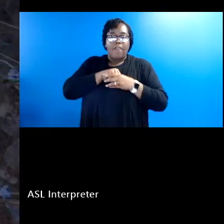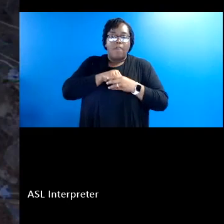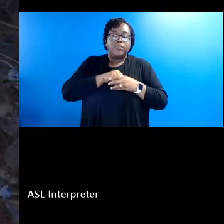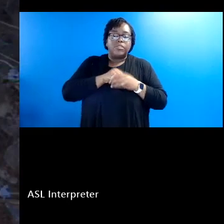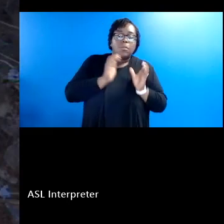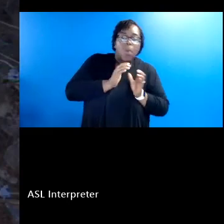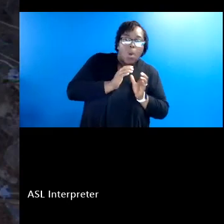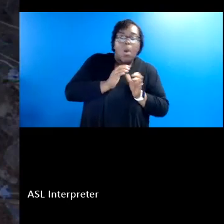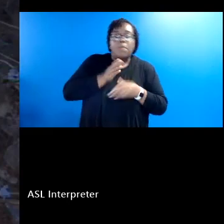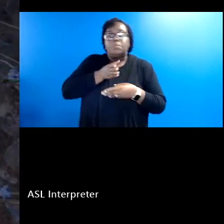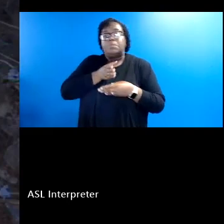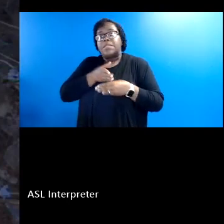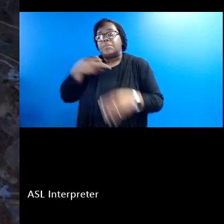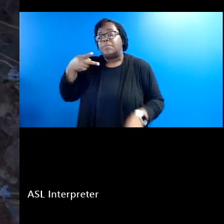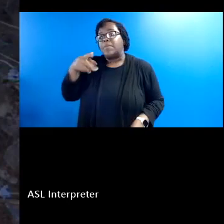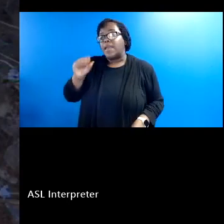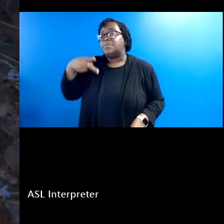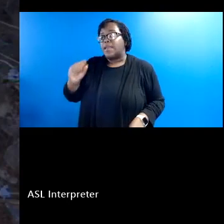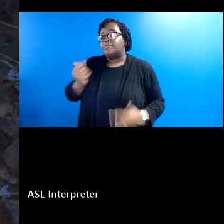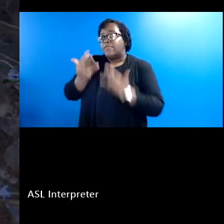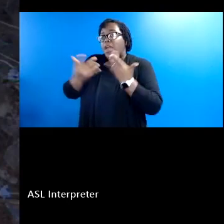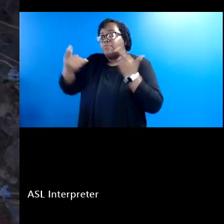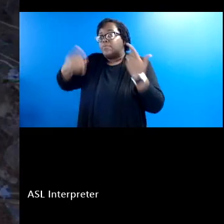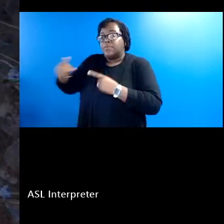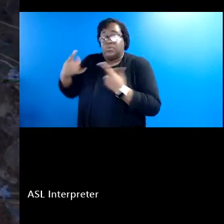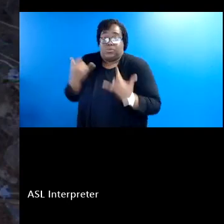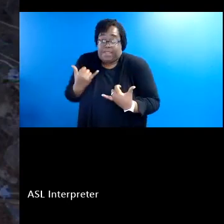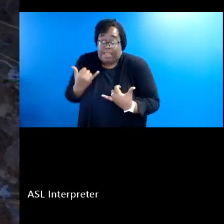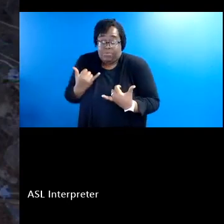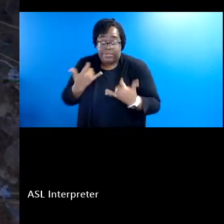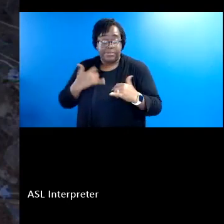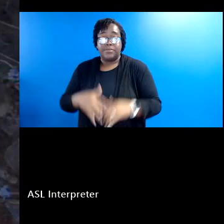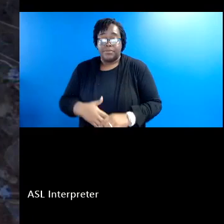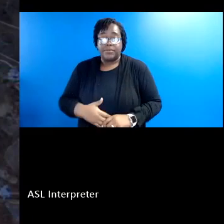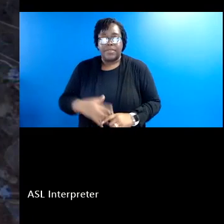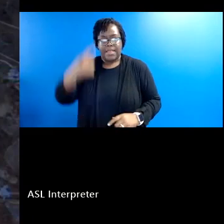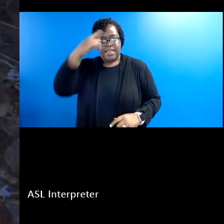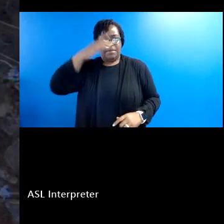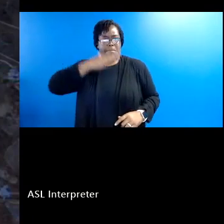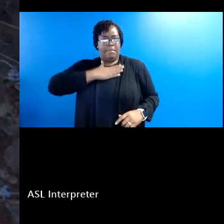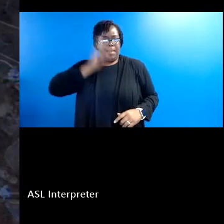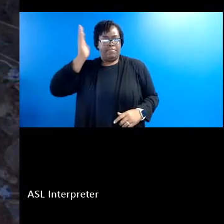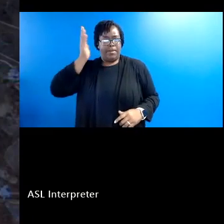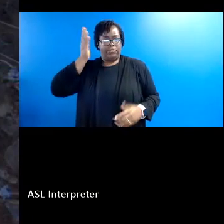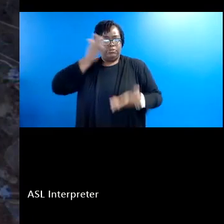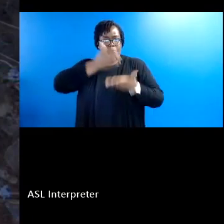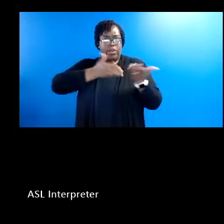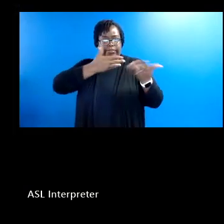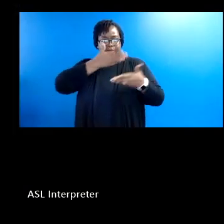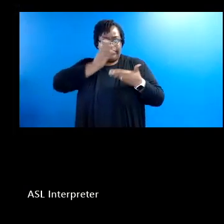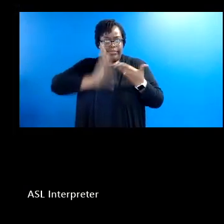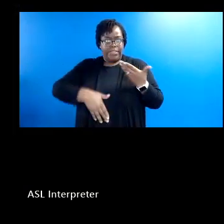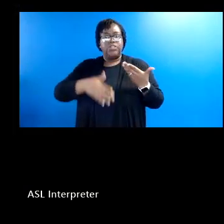PSPS events as we speak. And I think that ends my presentation here. So I will pass it